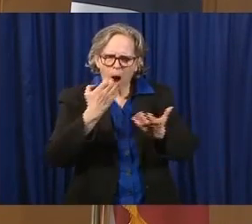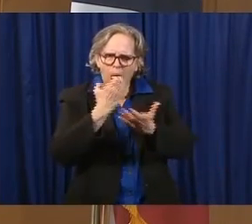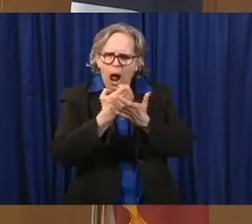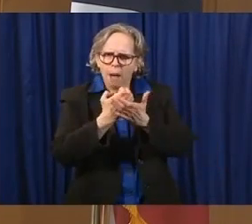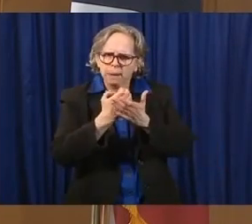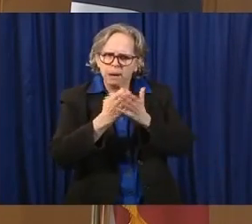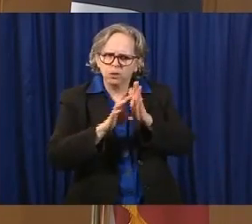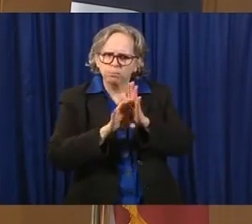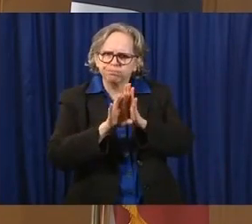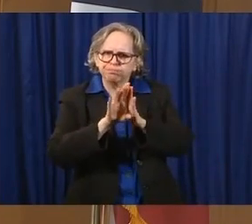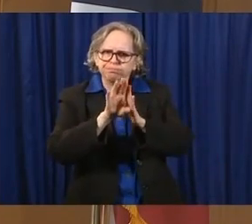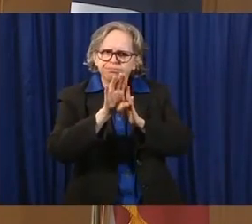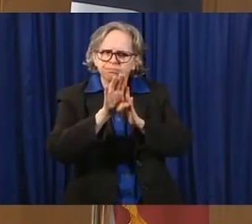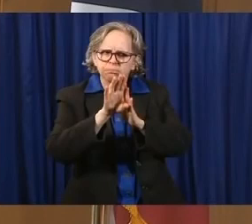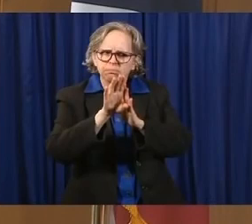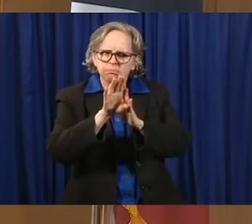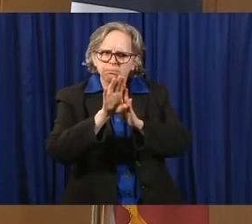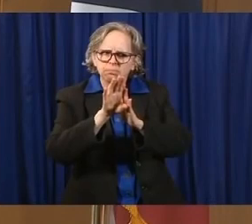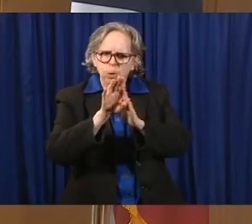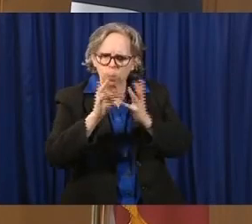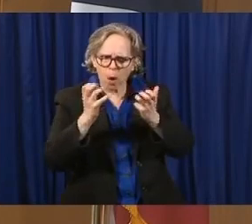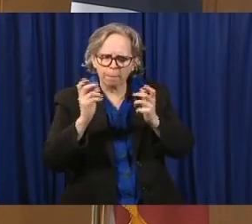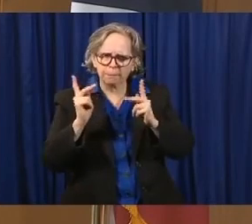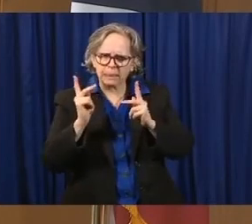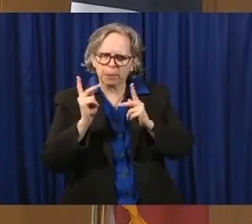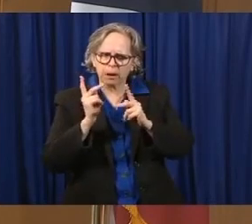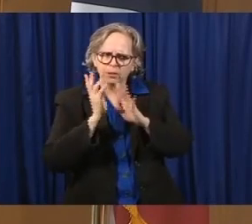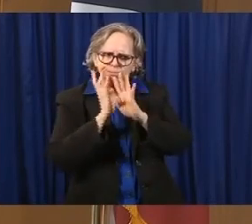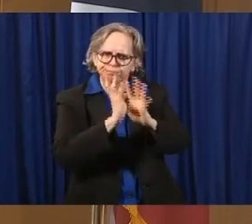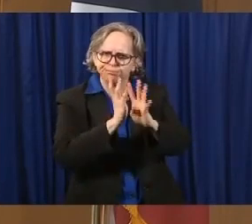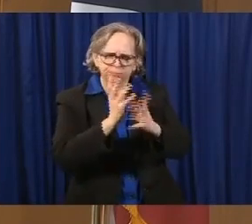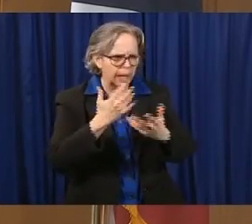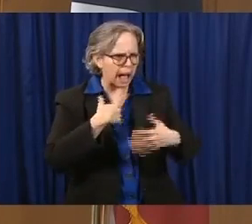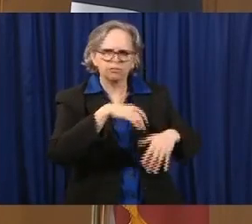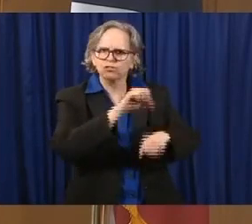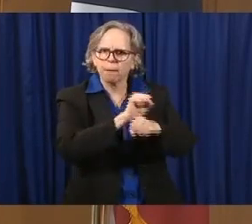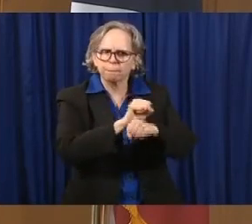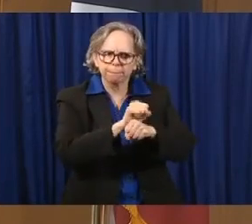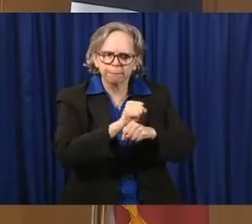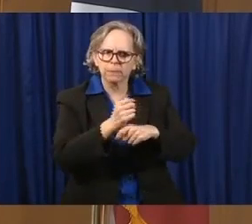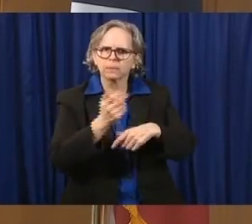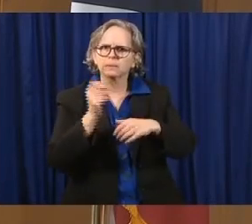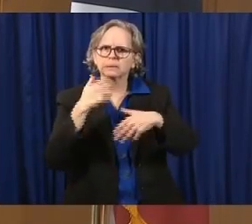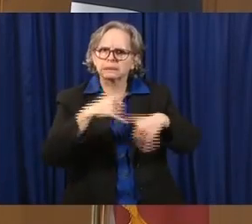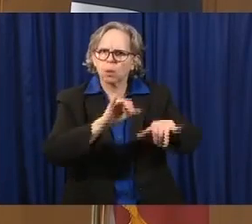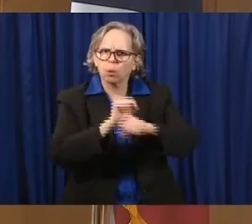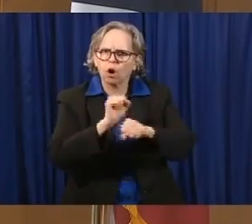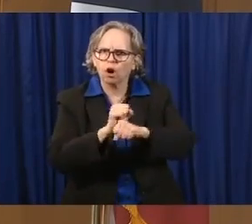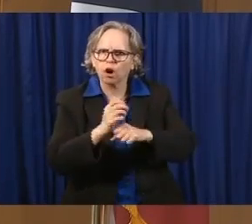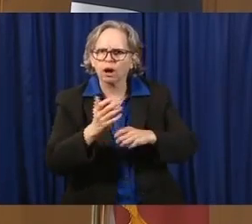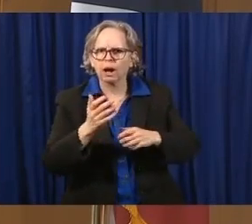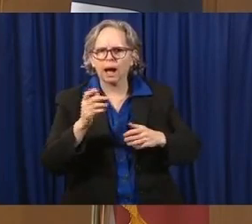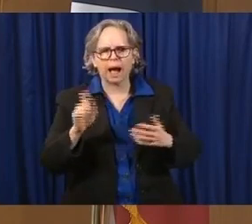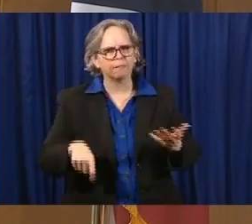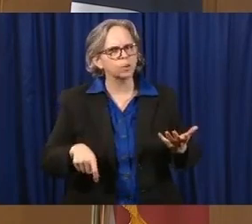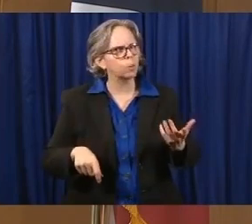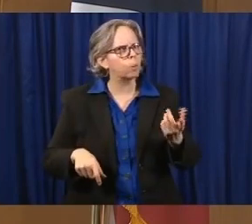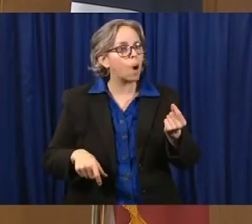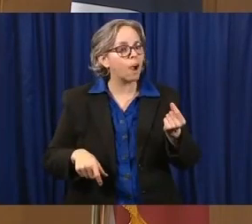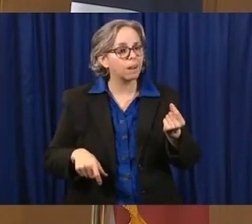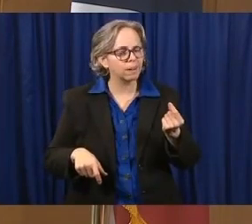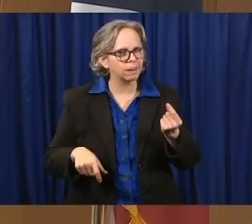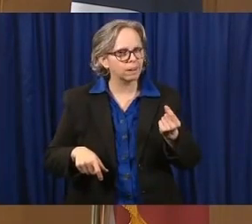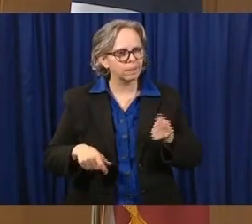want people to be able to be employed, we have to be as deliberate and careful and